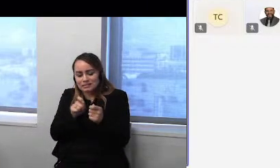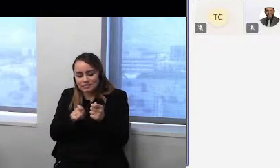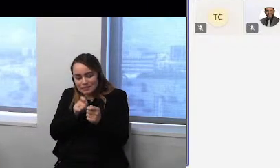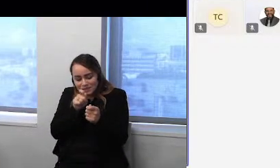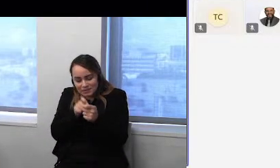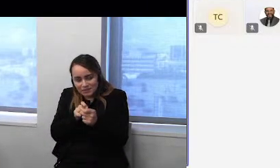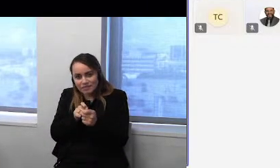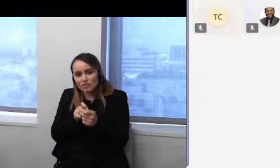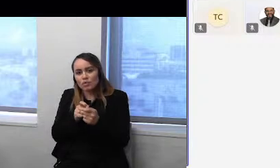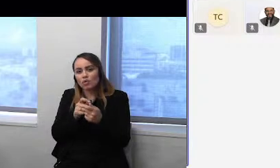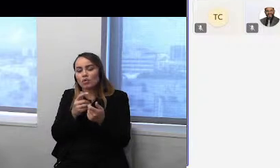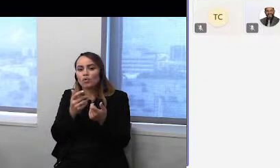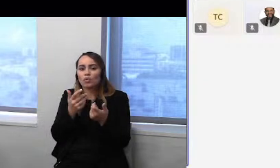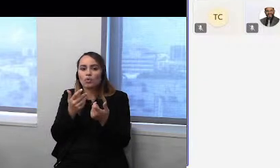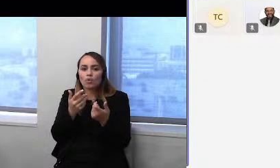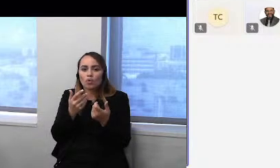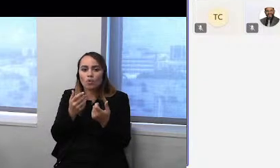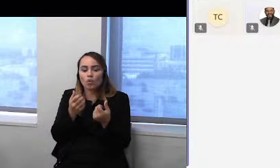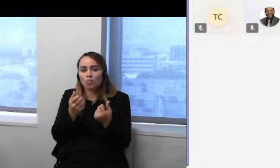Bureau to